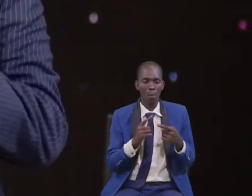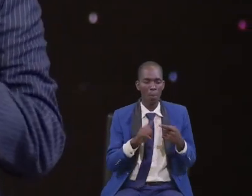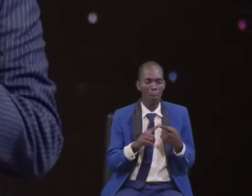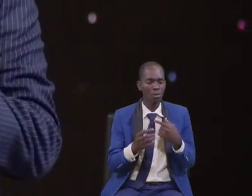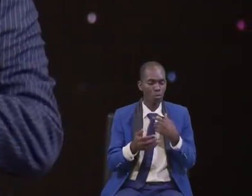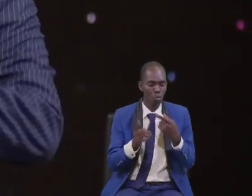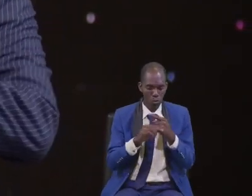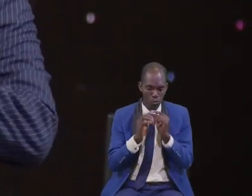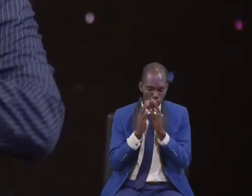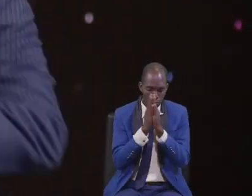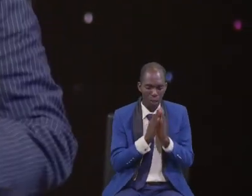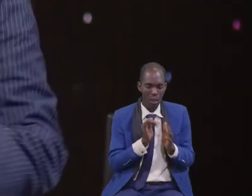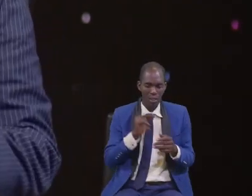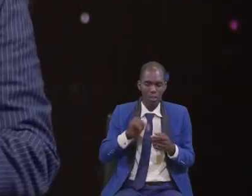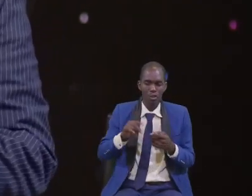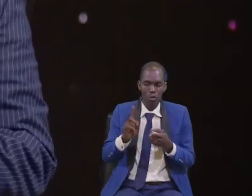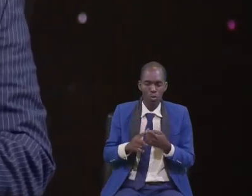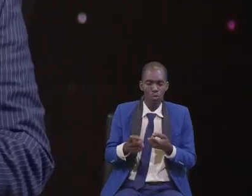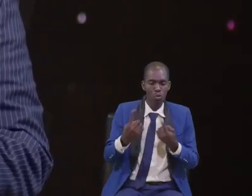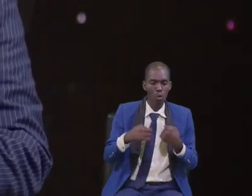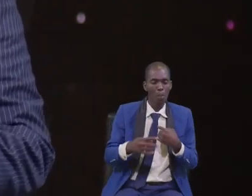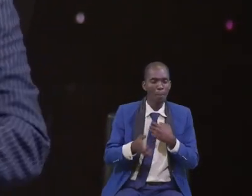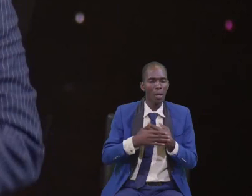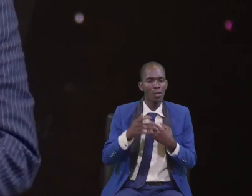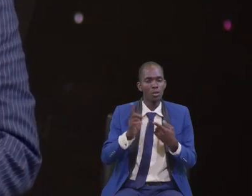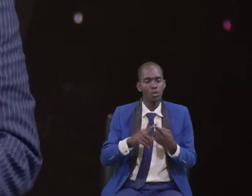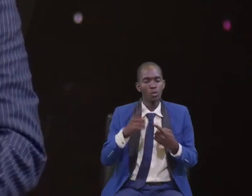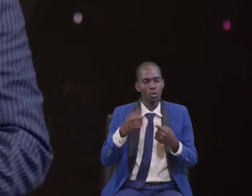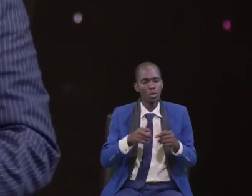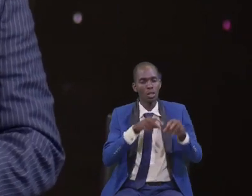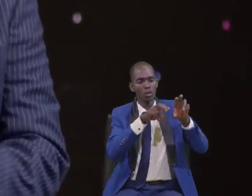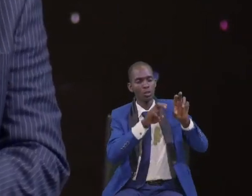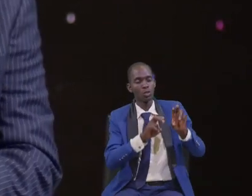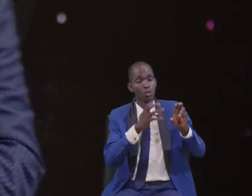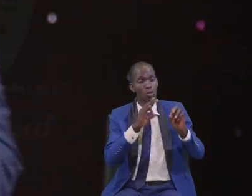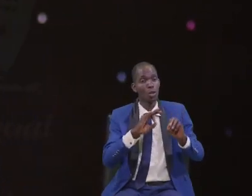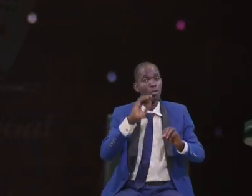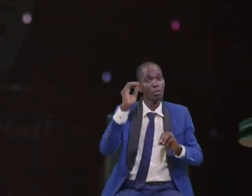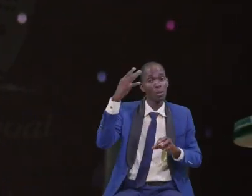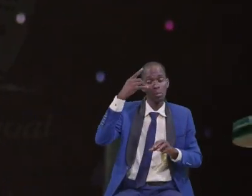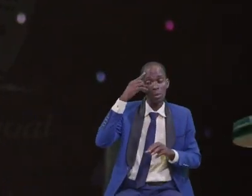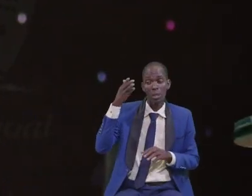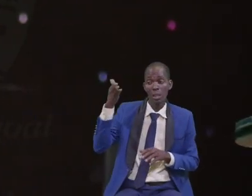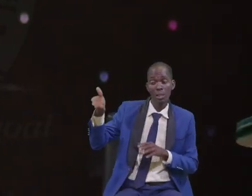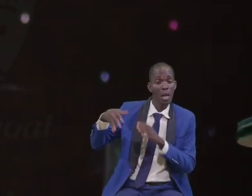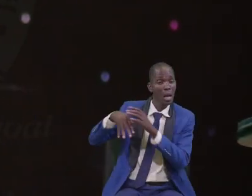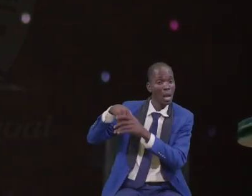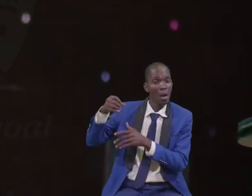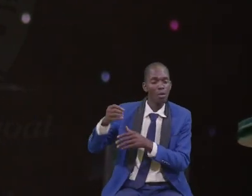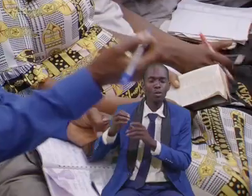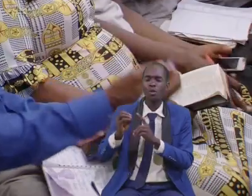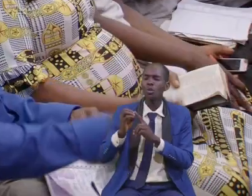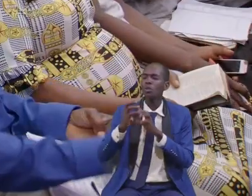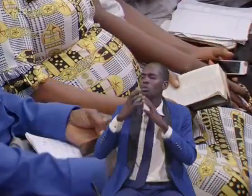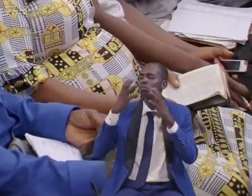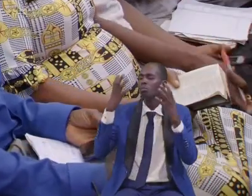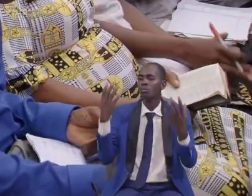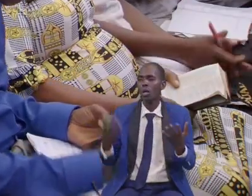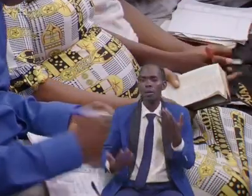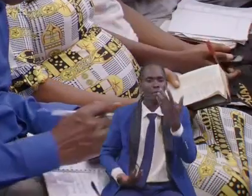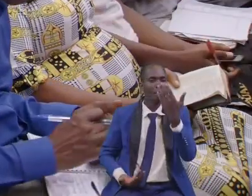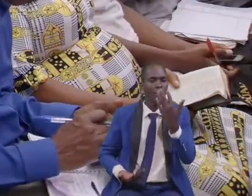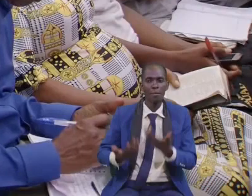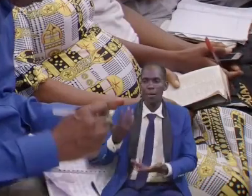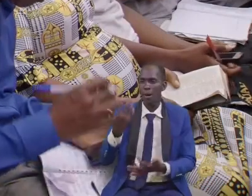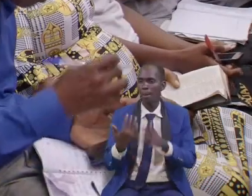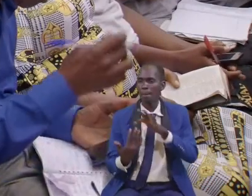back to the throne of grace, because out there, there's too much fire burning. There is too much tribulation.